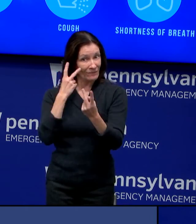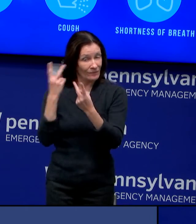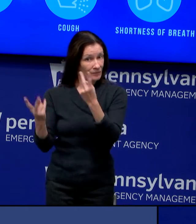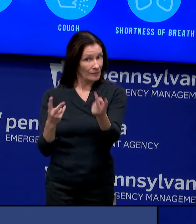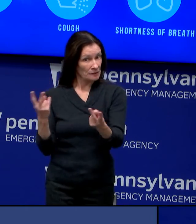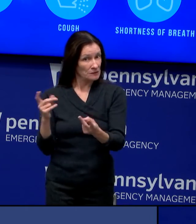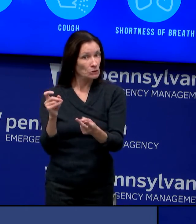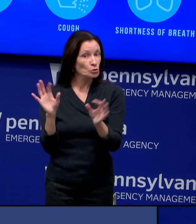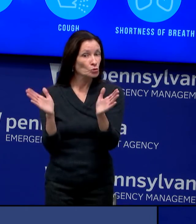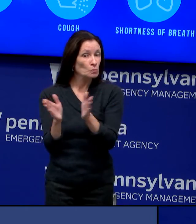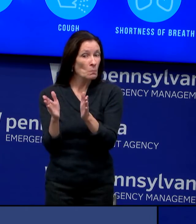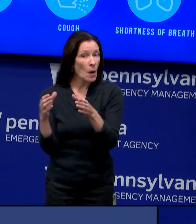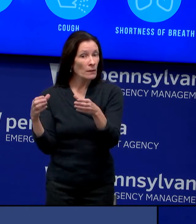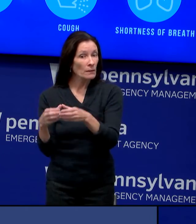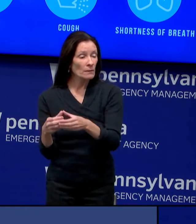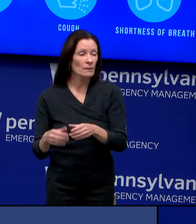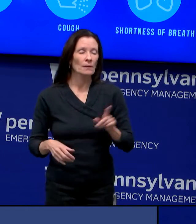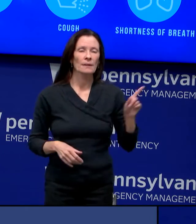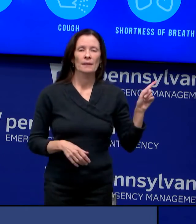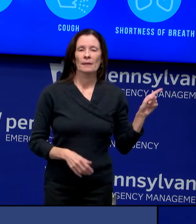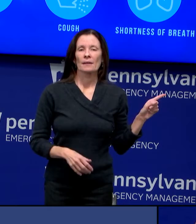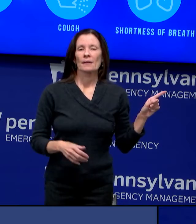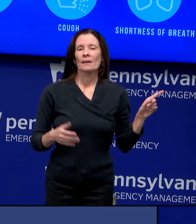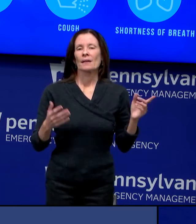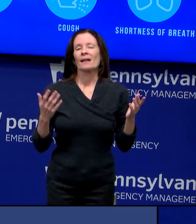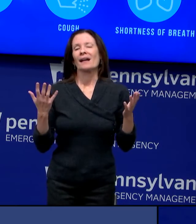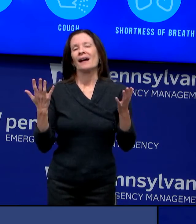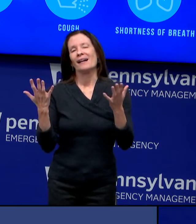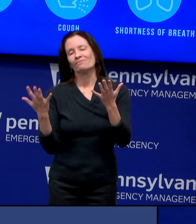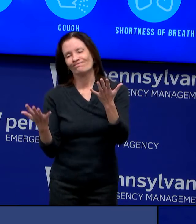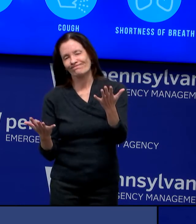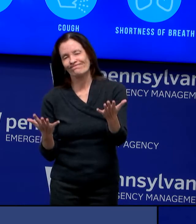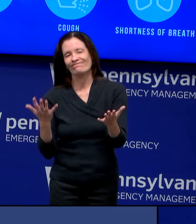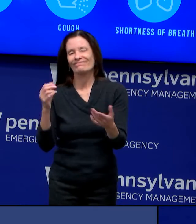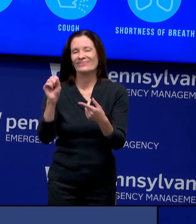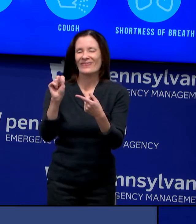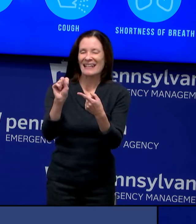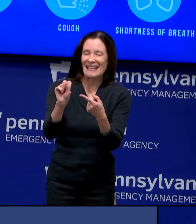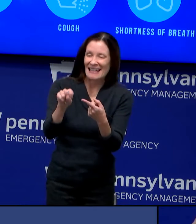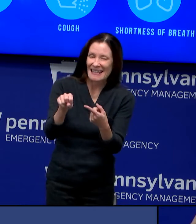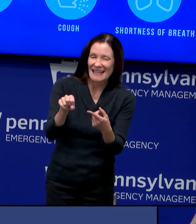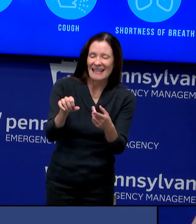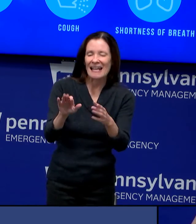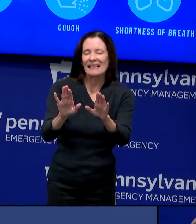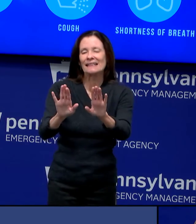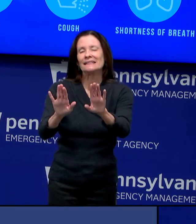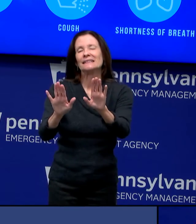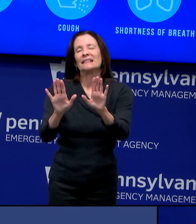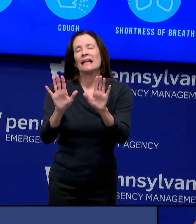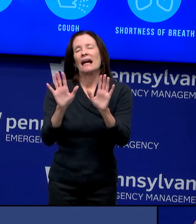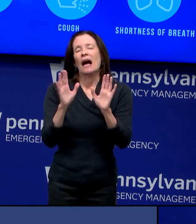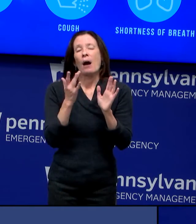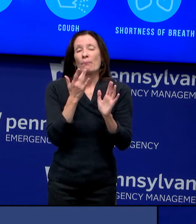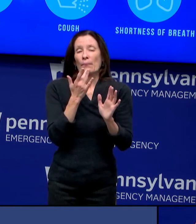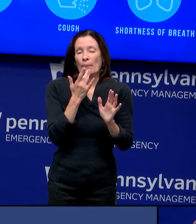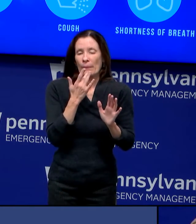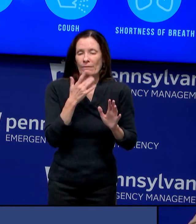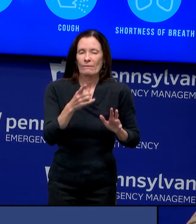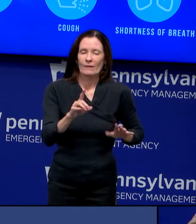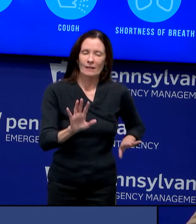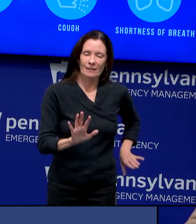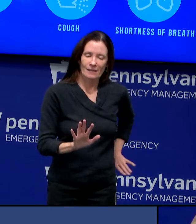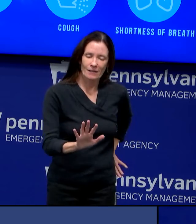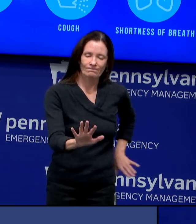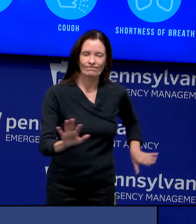as much as possible. And we would recommend the wearing of masks. I really think that since my mask protects you and your mask